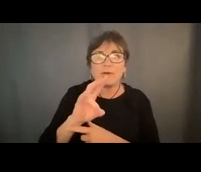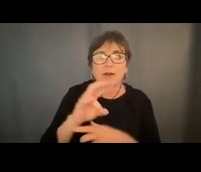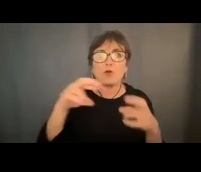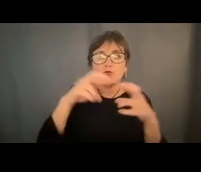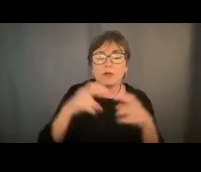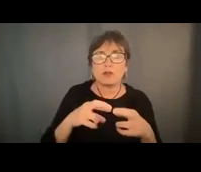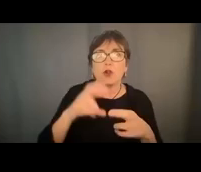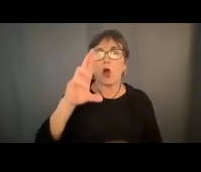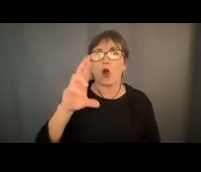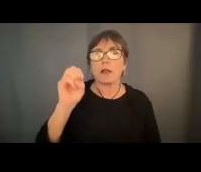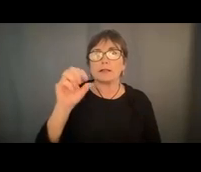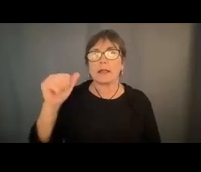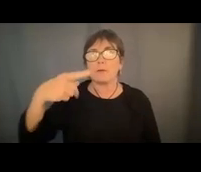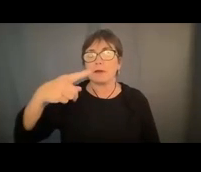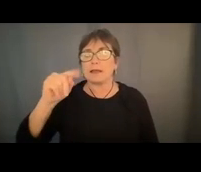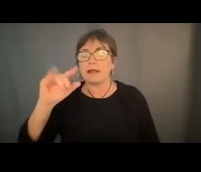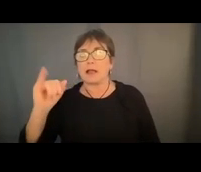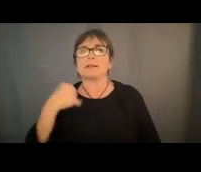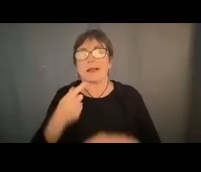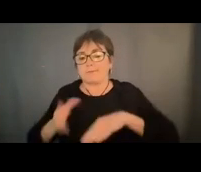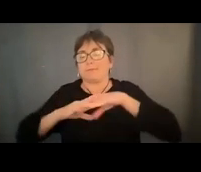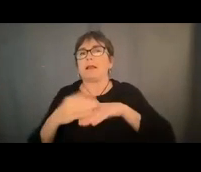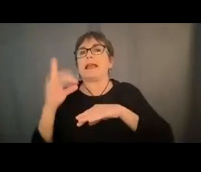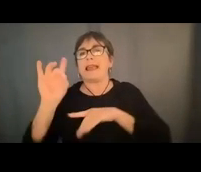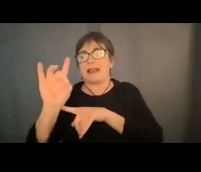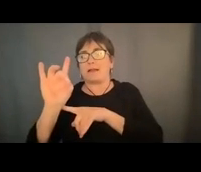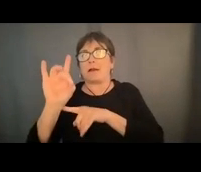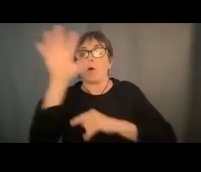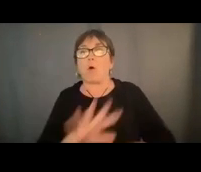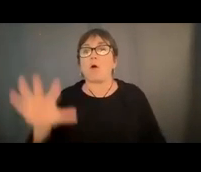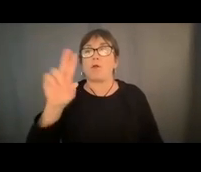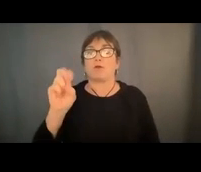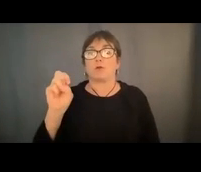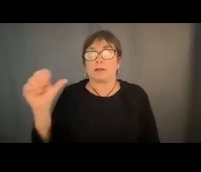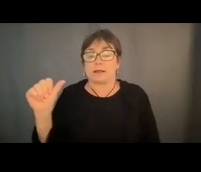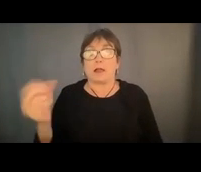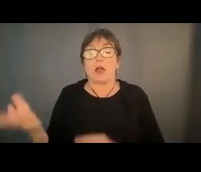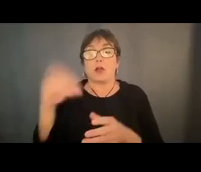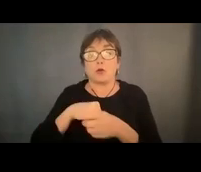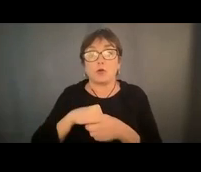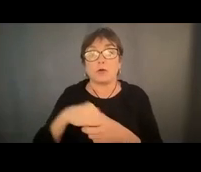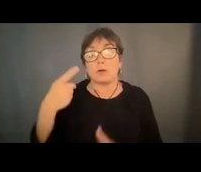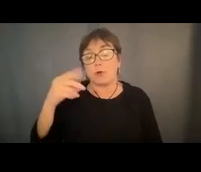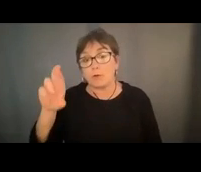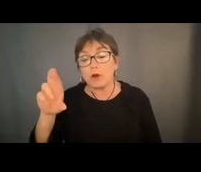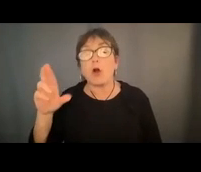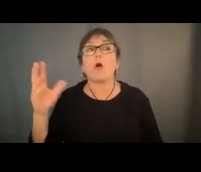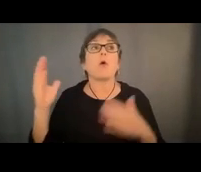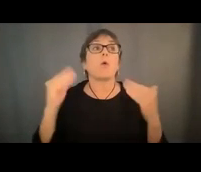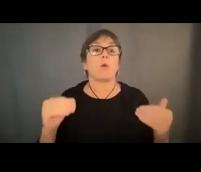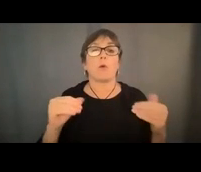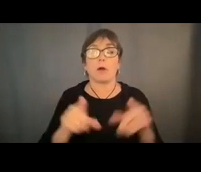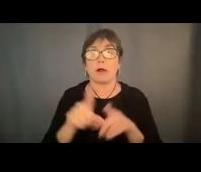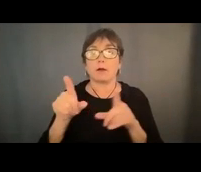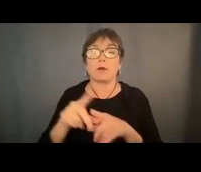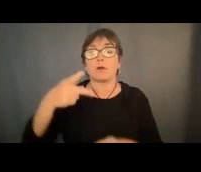eight, and they cover the whole country, including Puerto Rico, including the